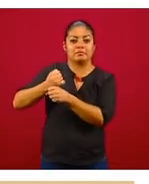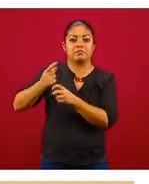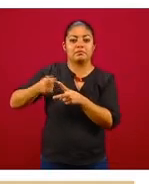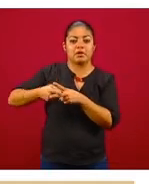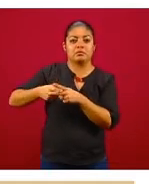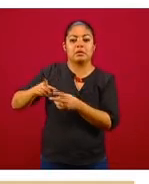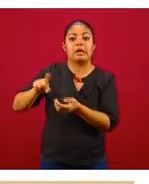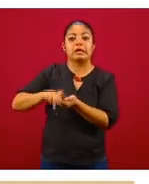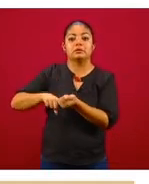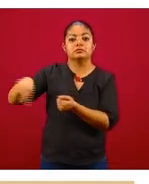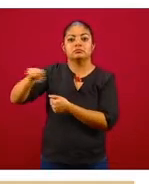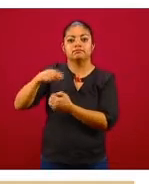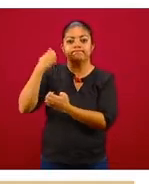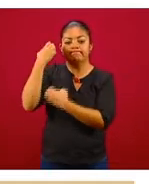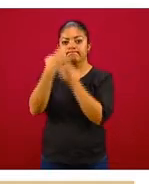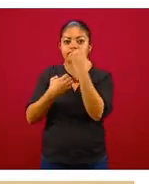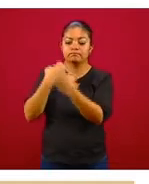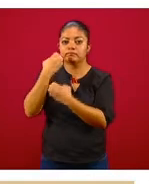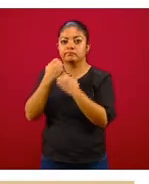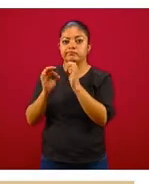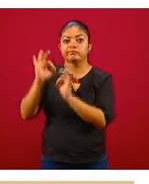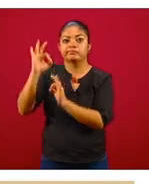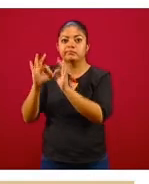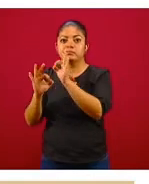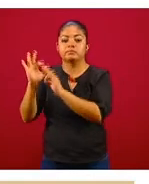National Autonomous University